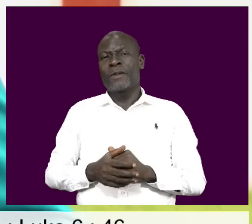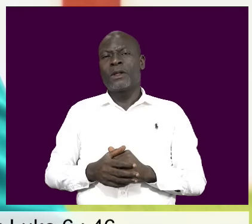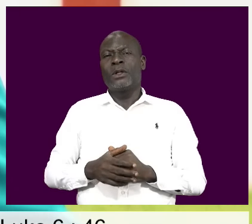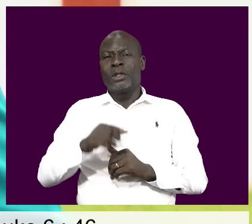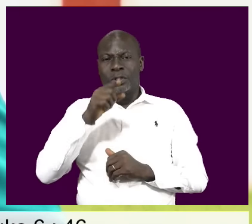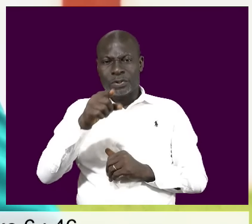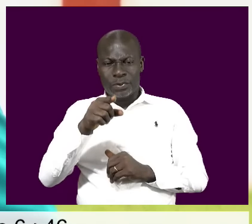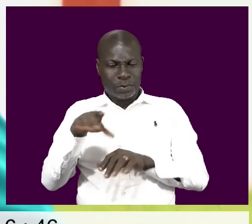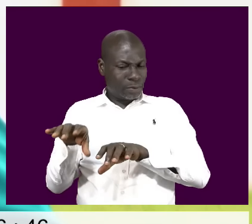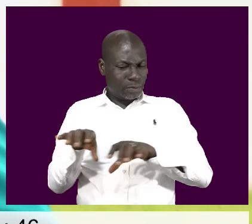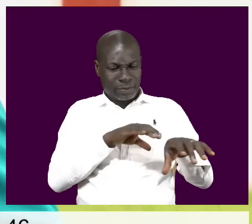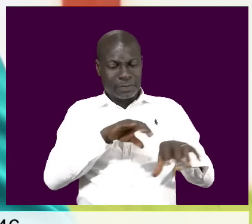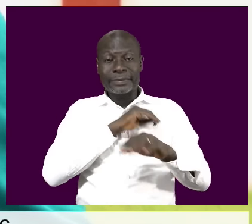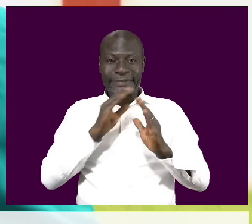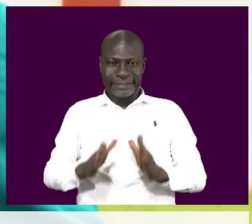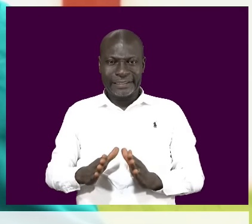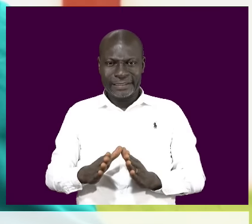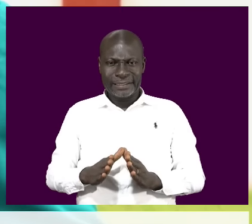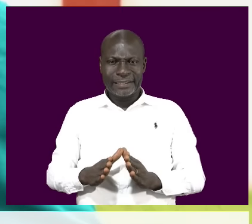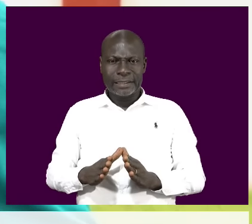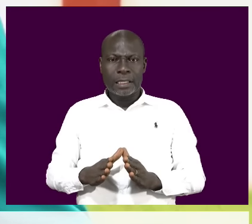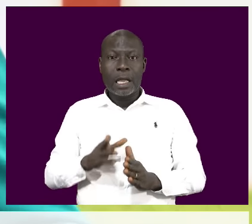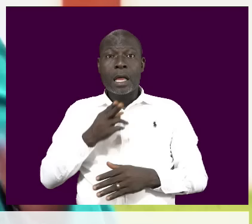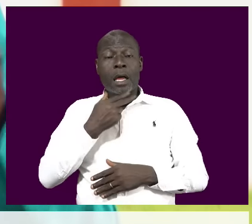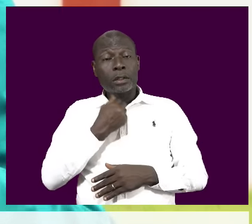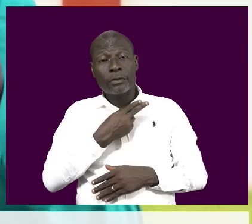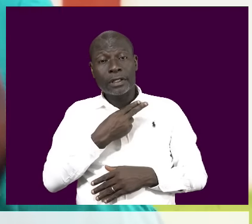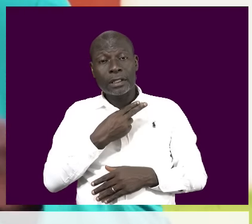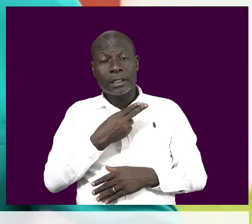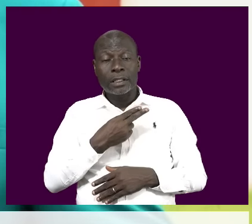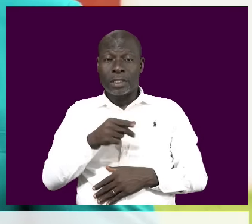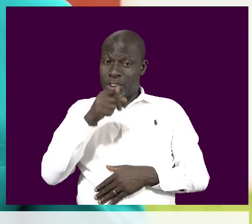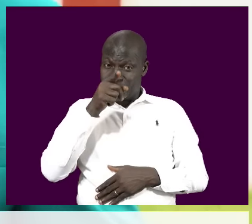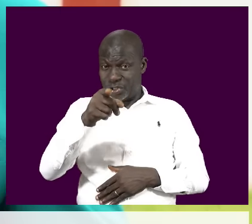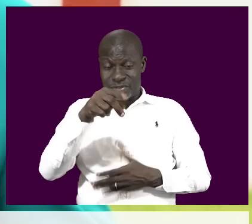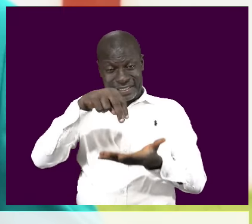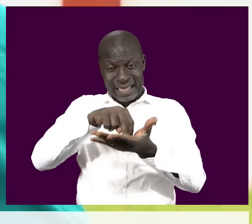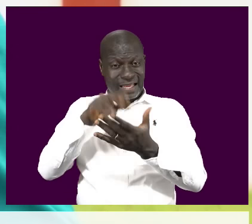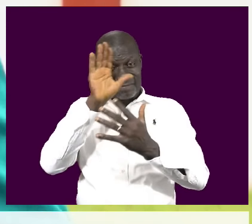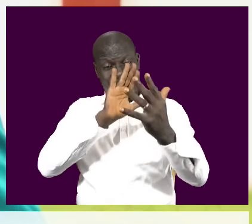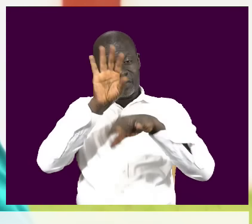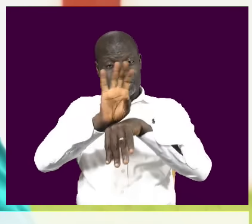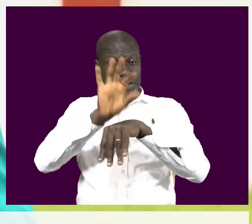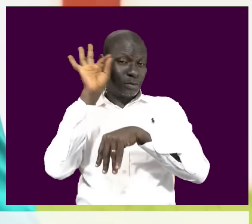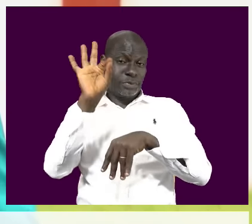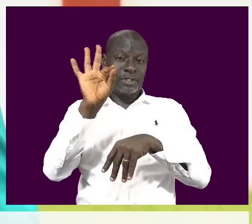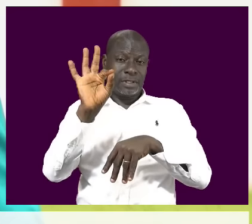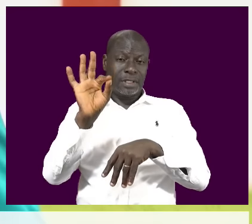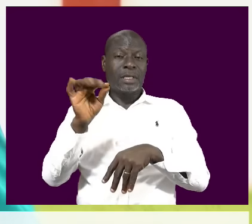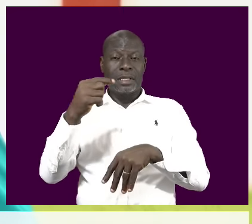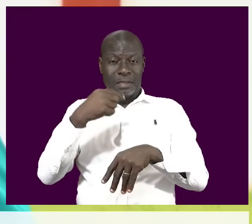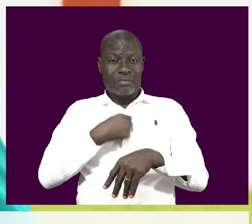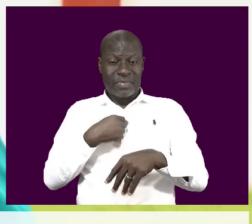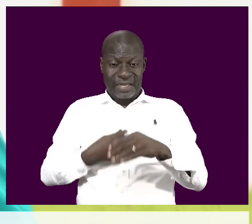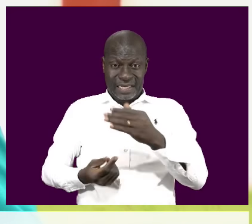Christosom January eden no a asofudie se wo gina asori anim se wo prichi se ma be gina wanim ene se